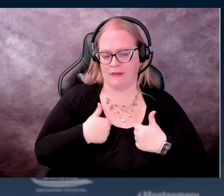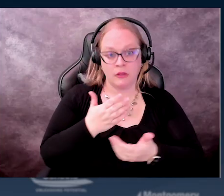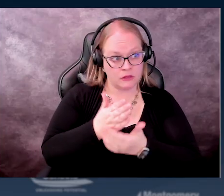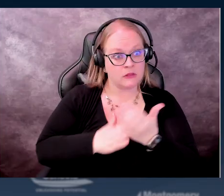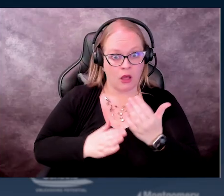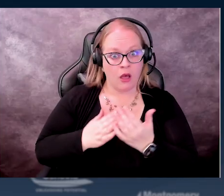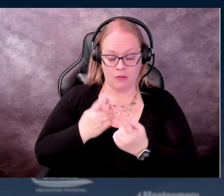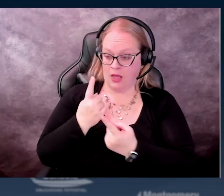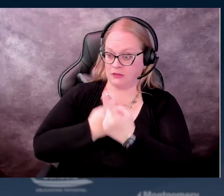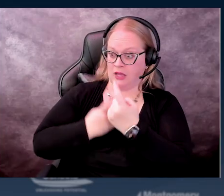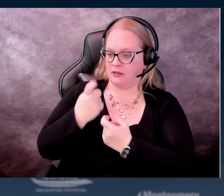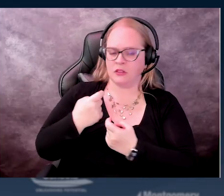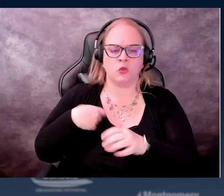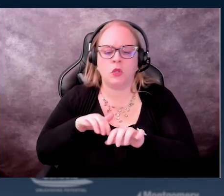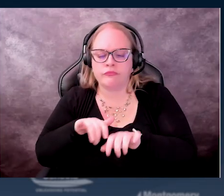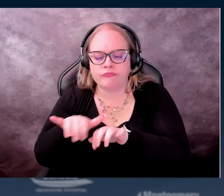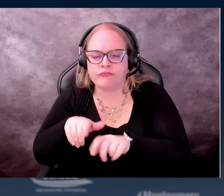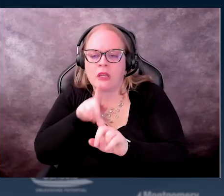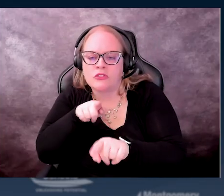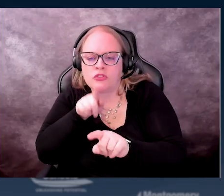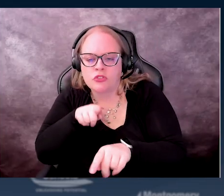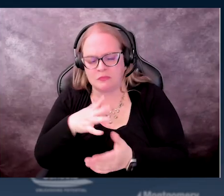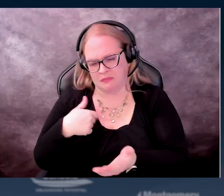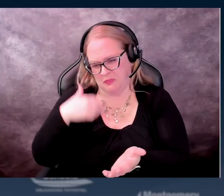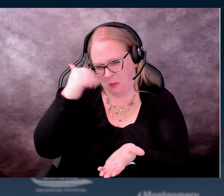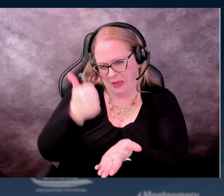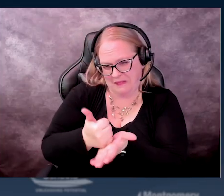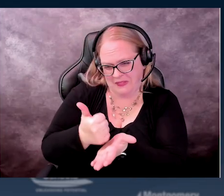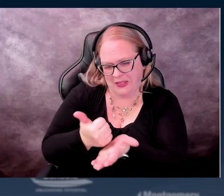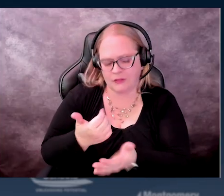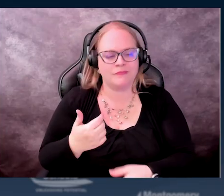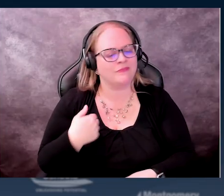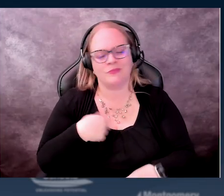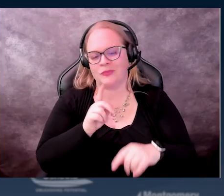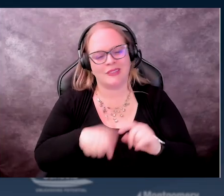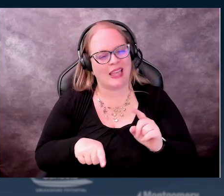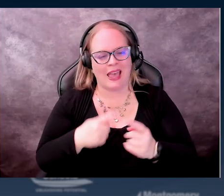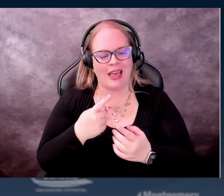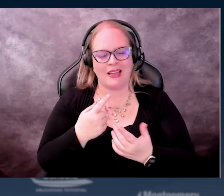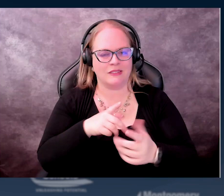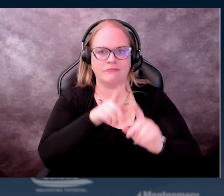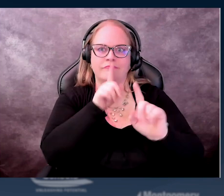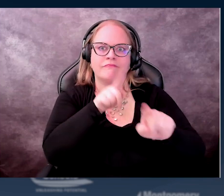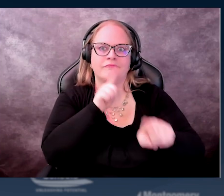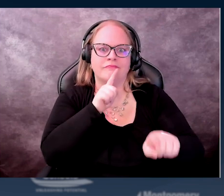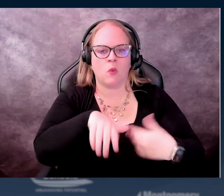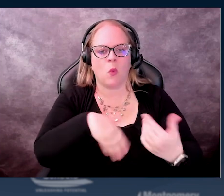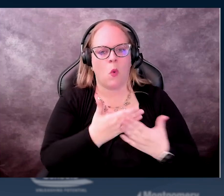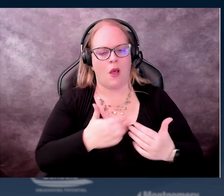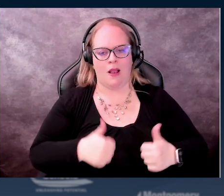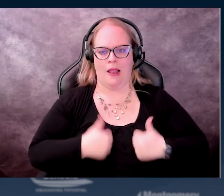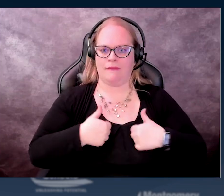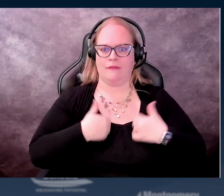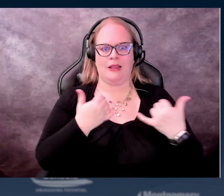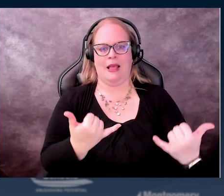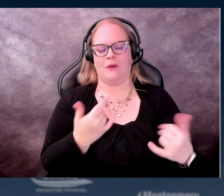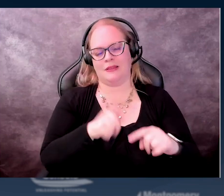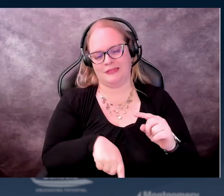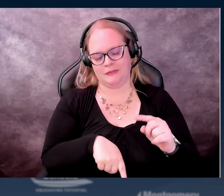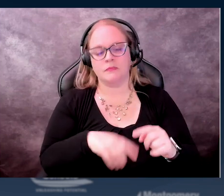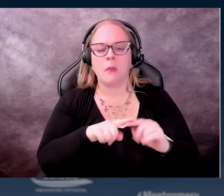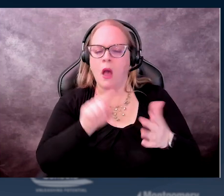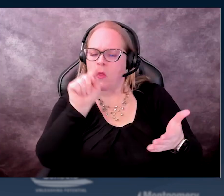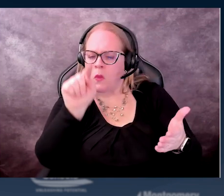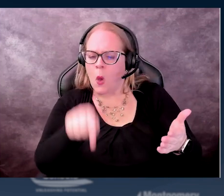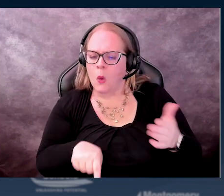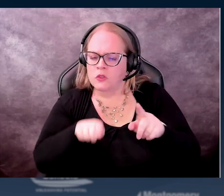hopefully that was helpful. We're unable to get to all of them, but what we will do is collect the themed ones, and we'll continue to add them to